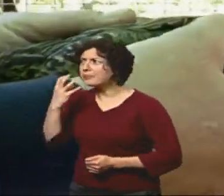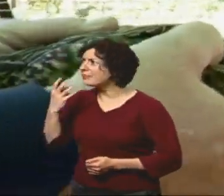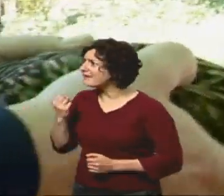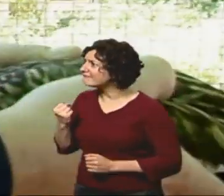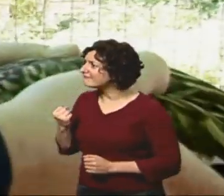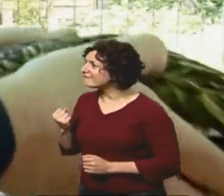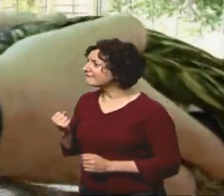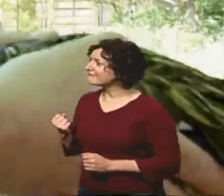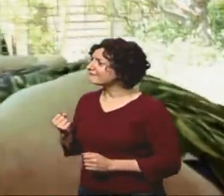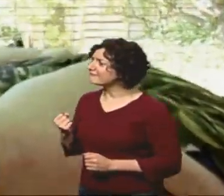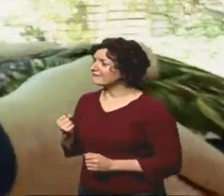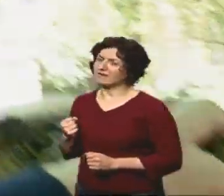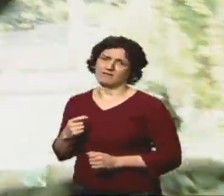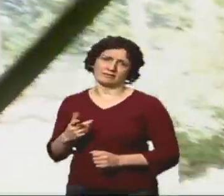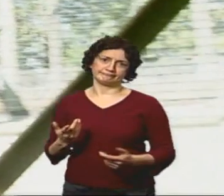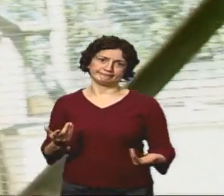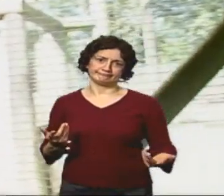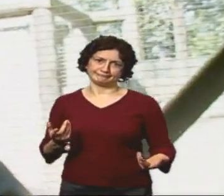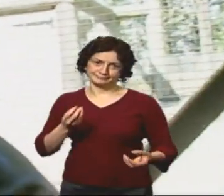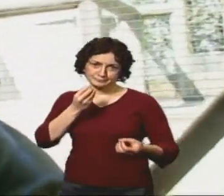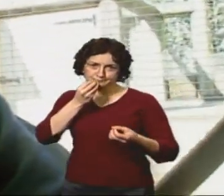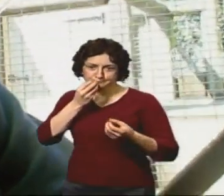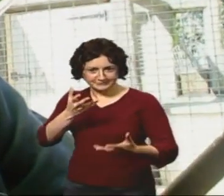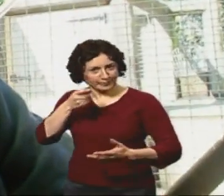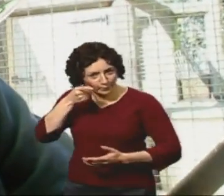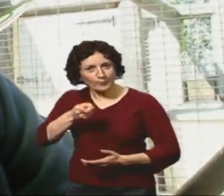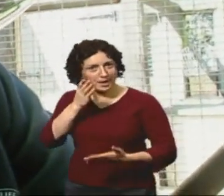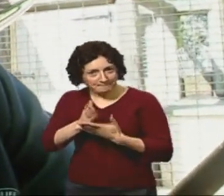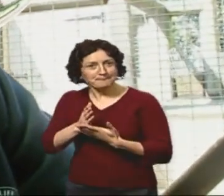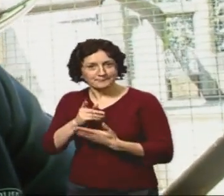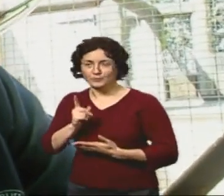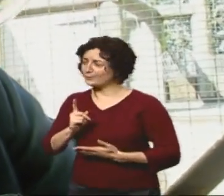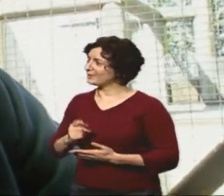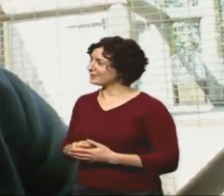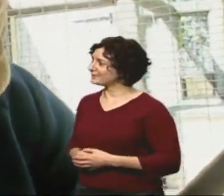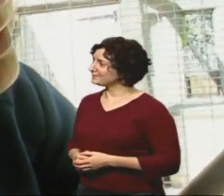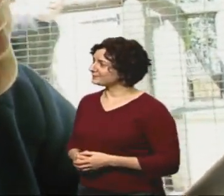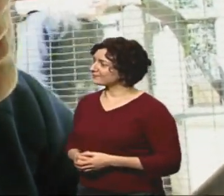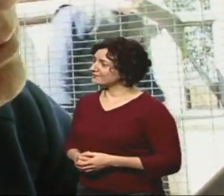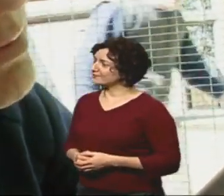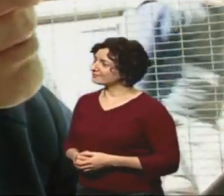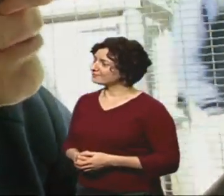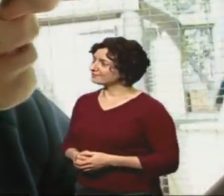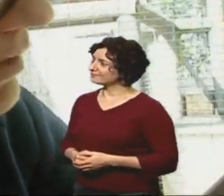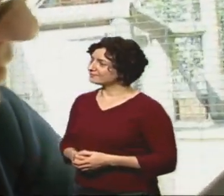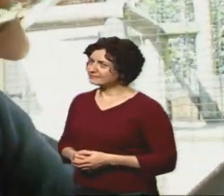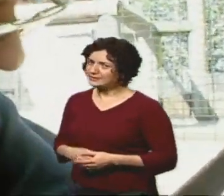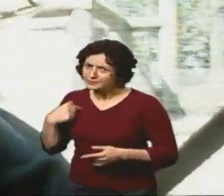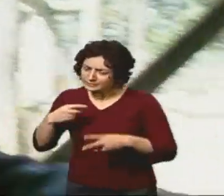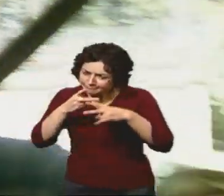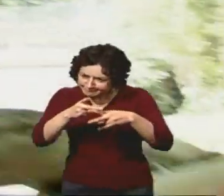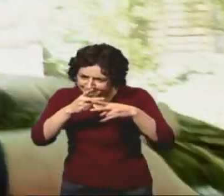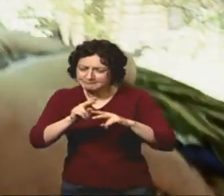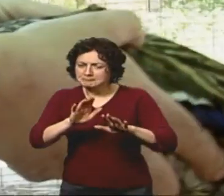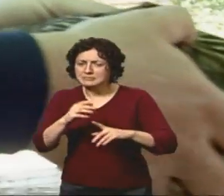It's a very handsome duck. You must be the duck, because you're very beautiful, aren't you? Hey? You're very beautiful. We'll sort everything out and you go back